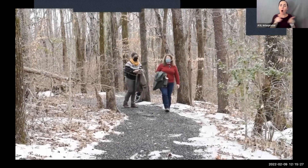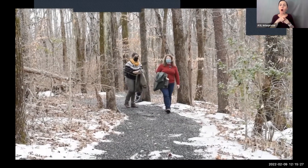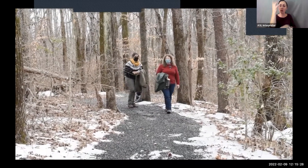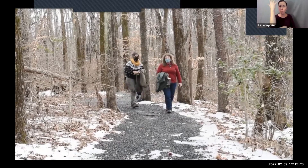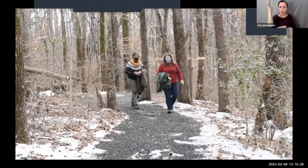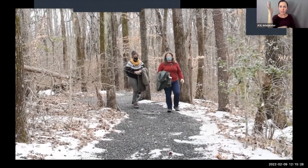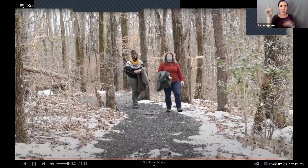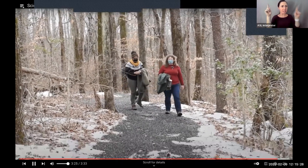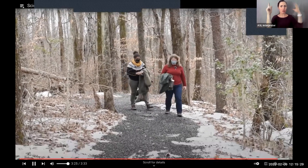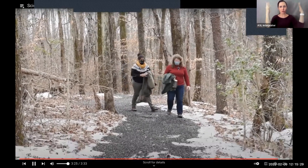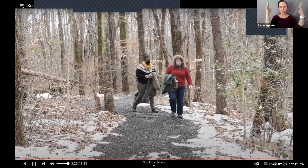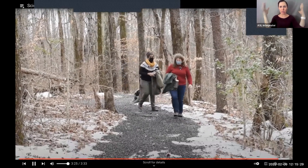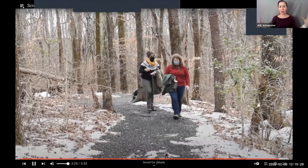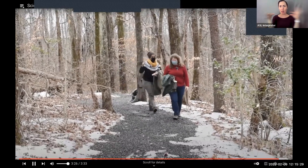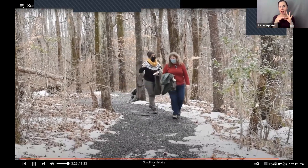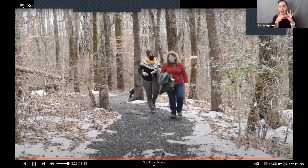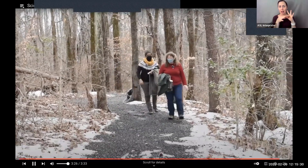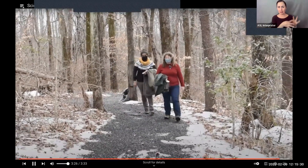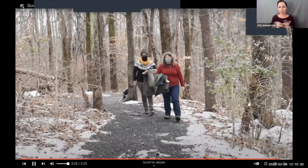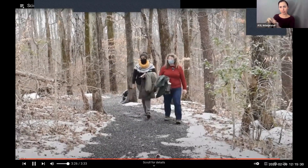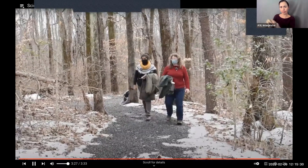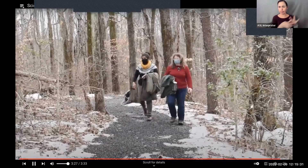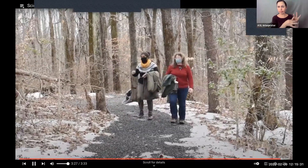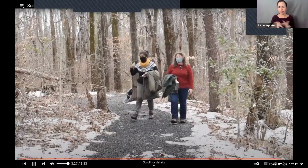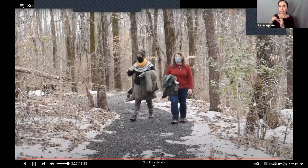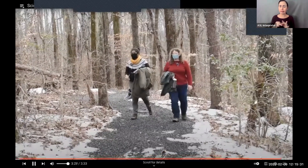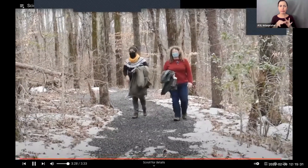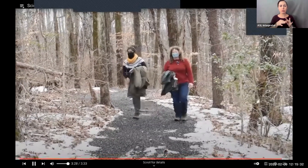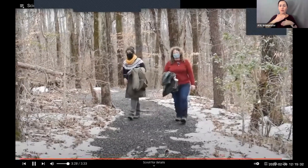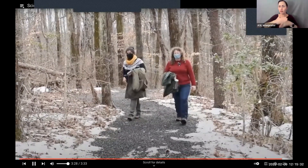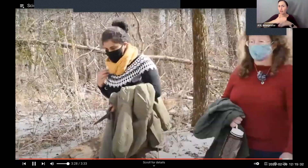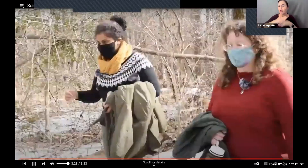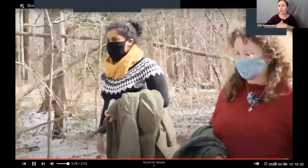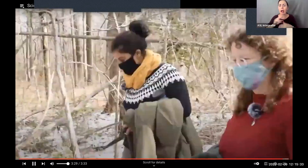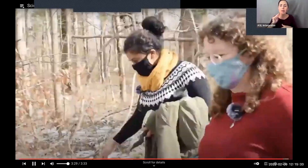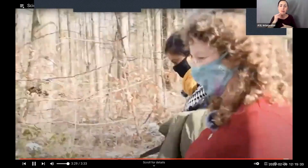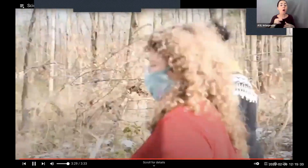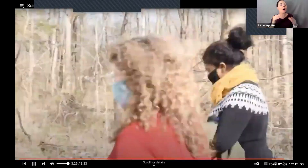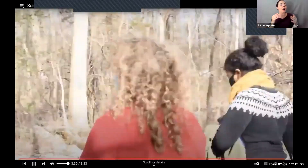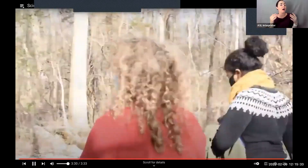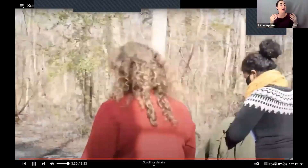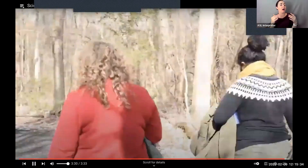where we'll set up your experiment. You can look at mushrooms up close with me.